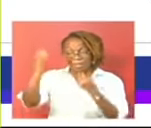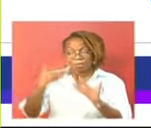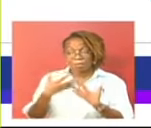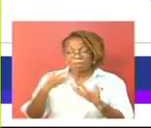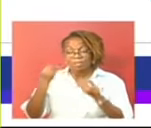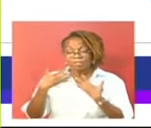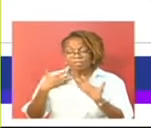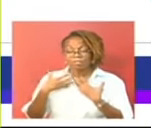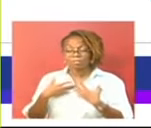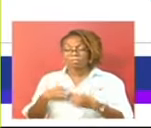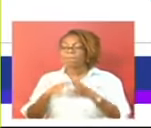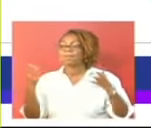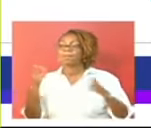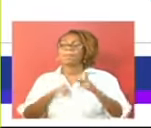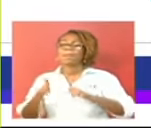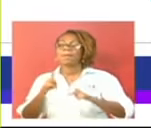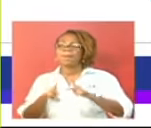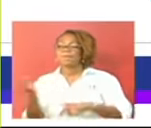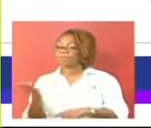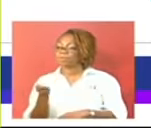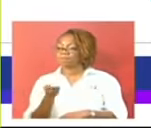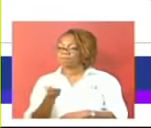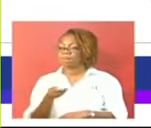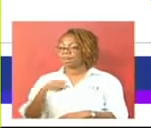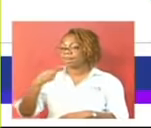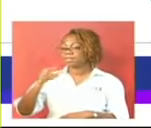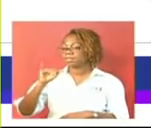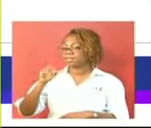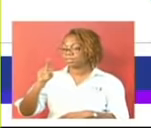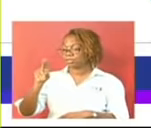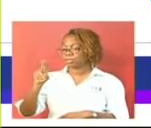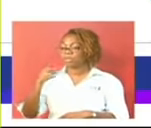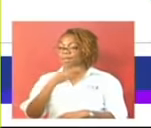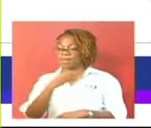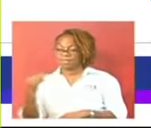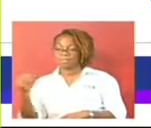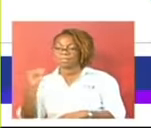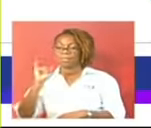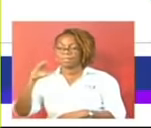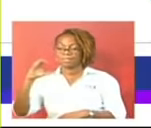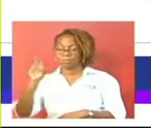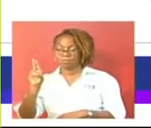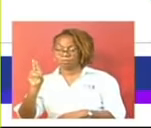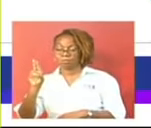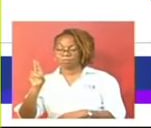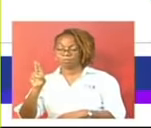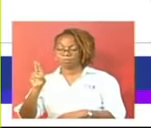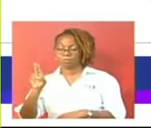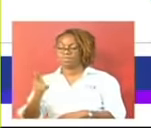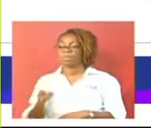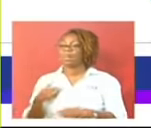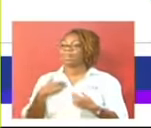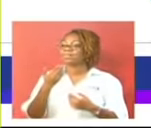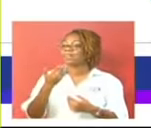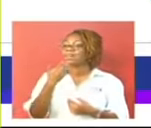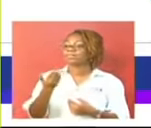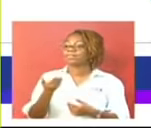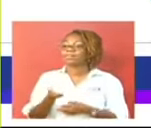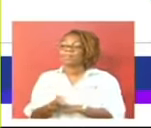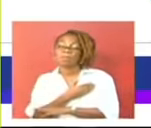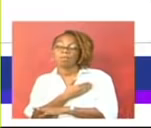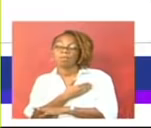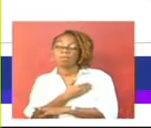and ICU to be released to the public? Because we've asked about this before and we keep being told that the data